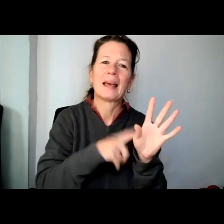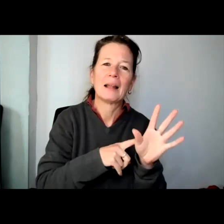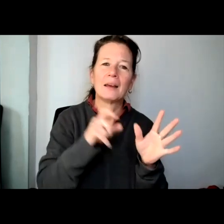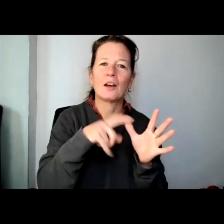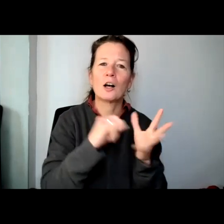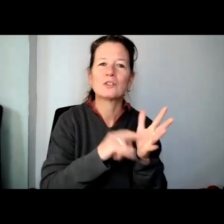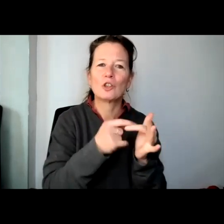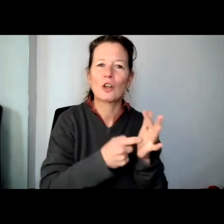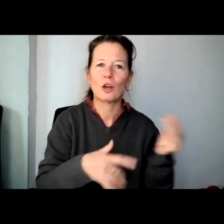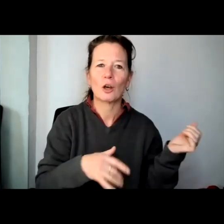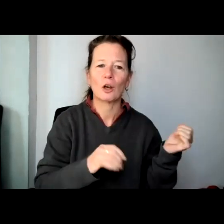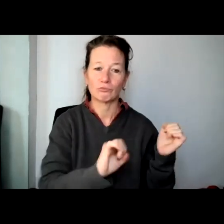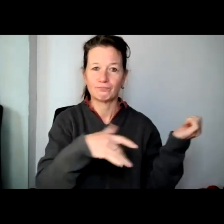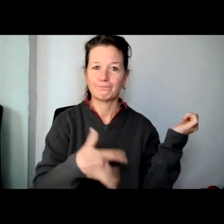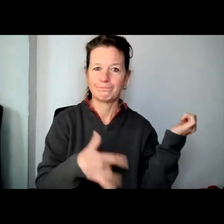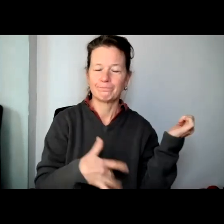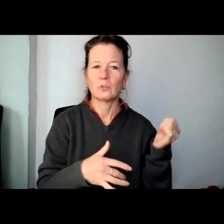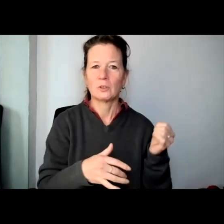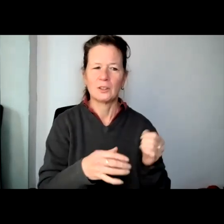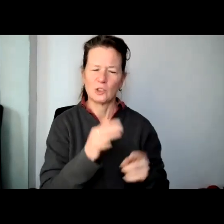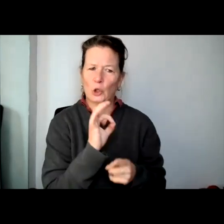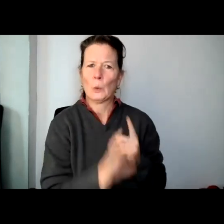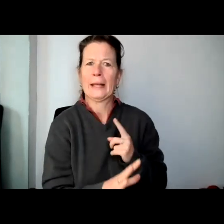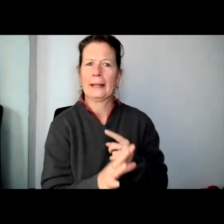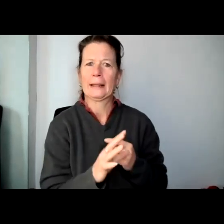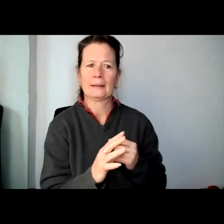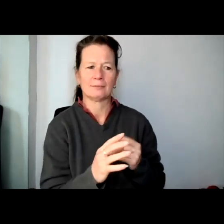instrument. And again, has